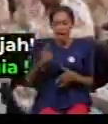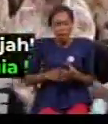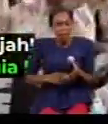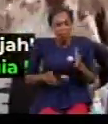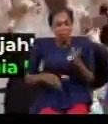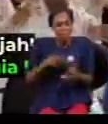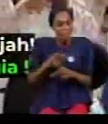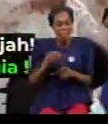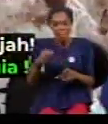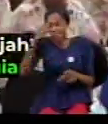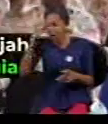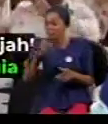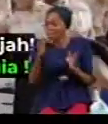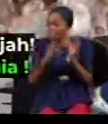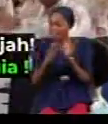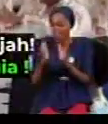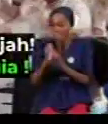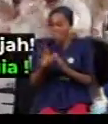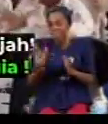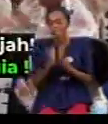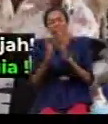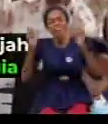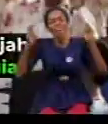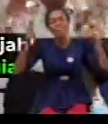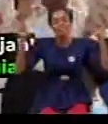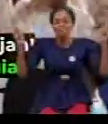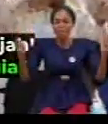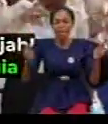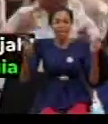Hallelujah. What manner of man is Jesus?